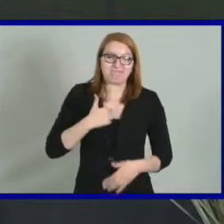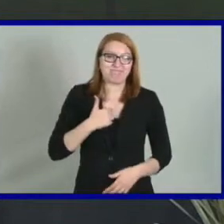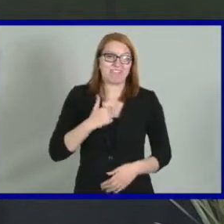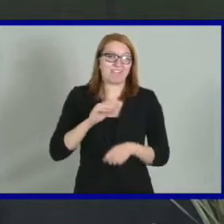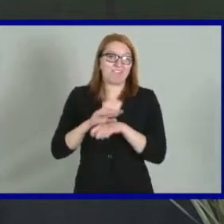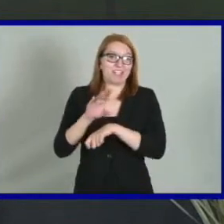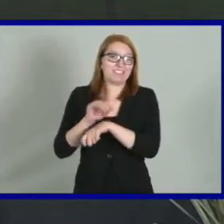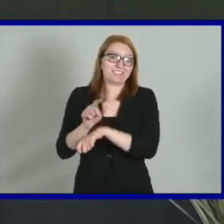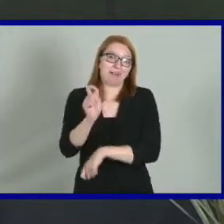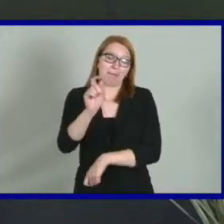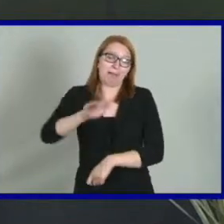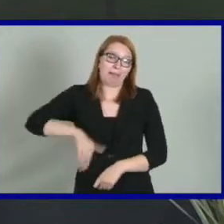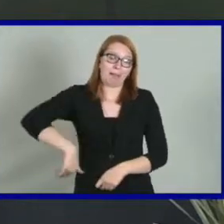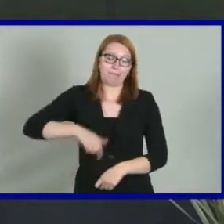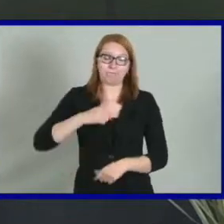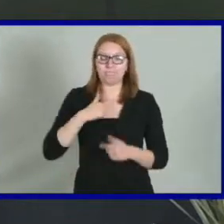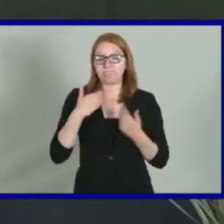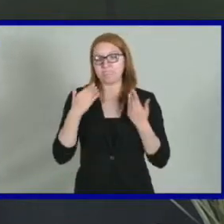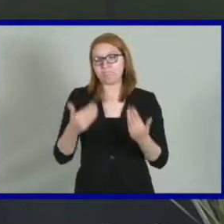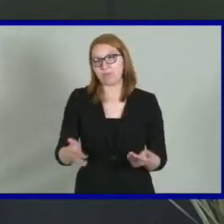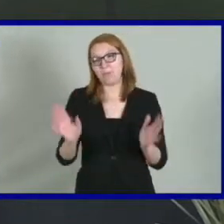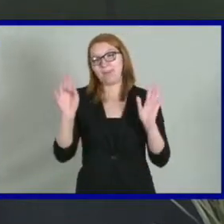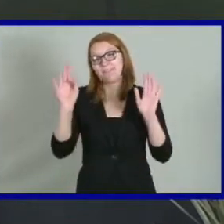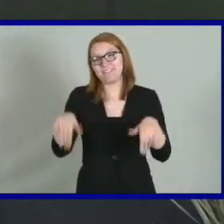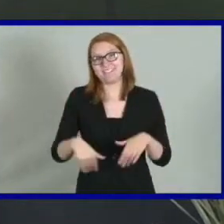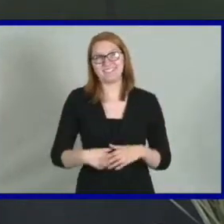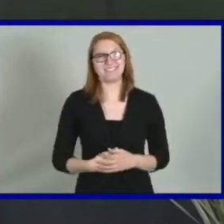advice, but I'm going to do it anyway.